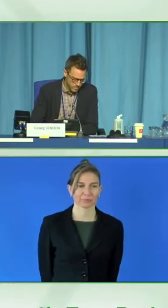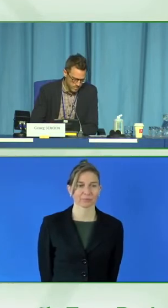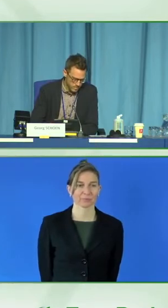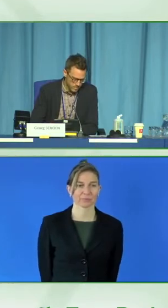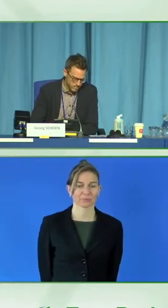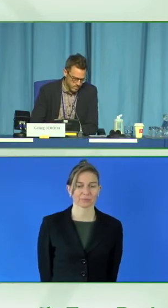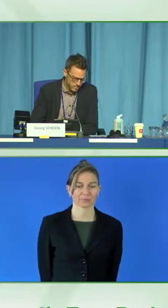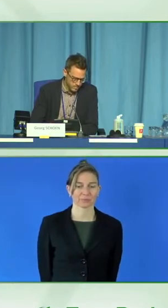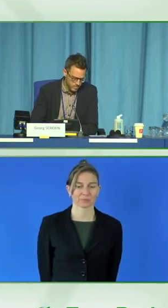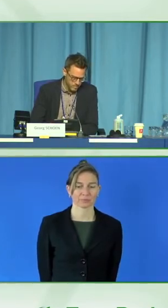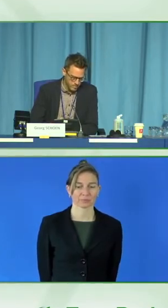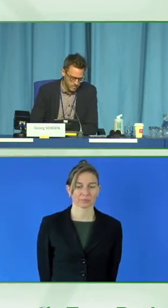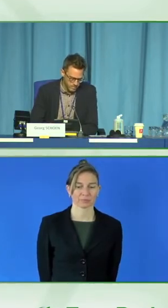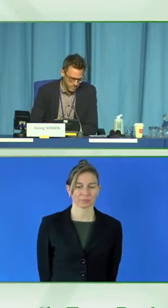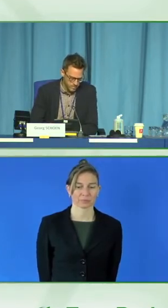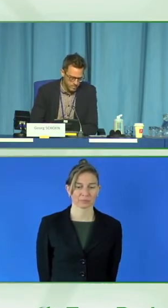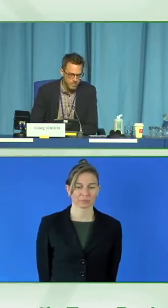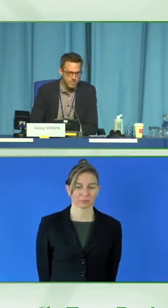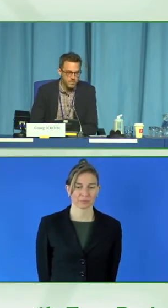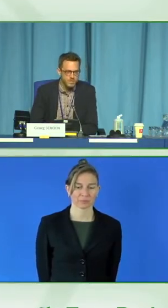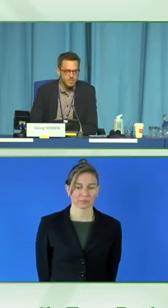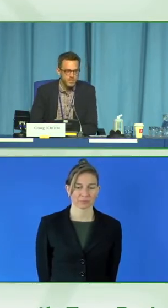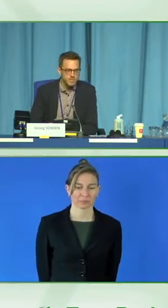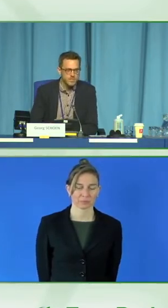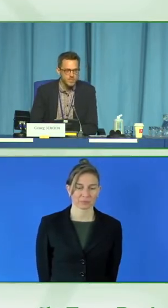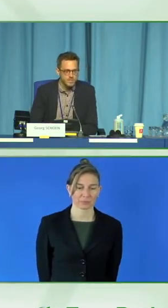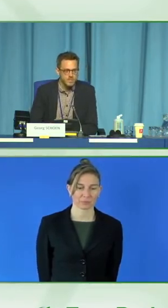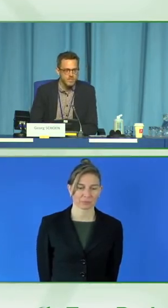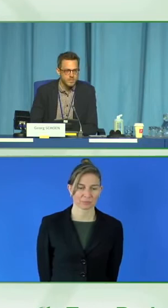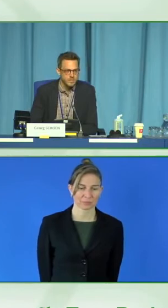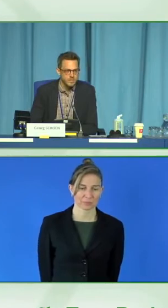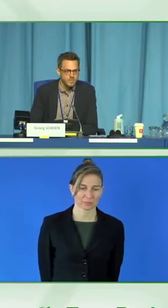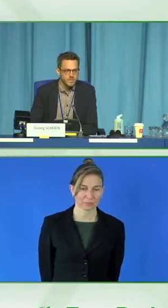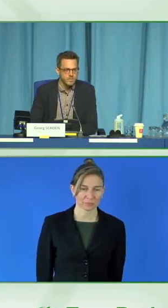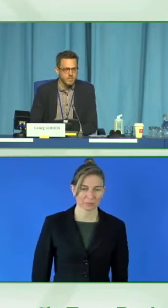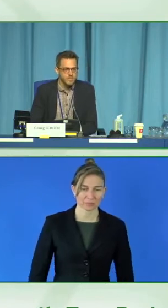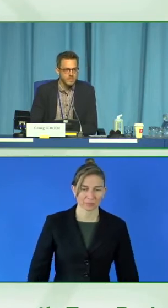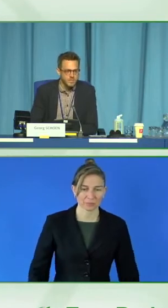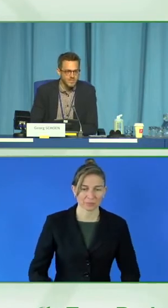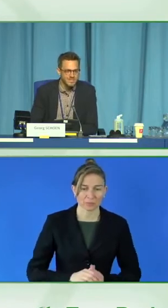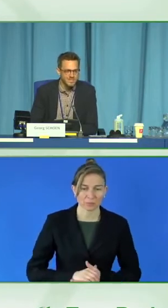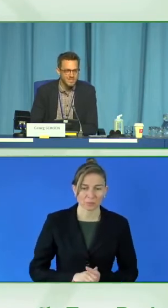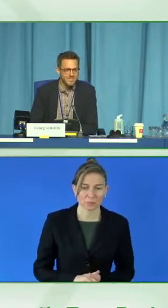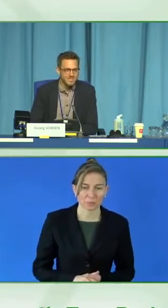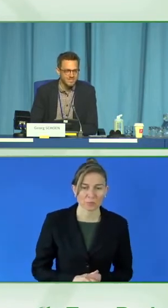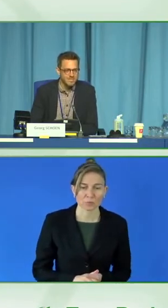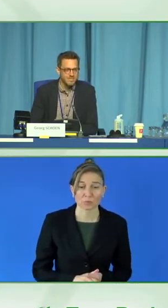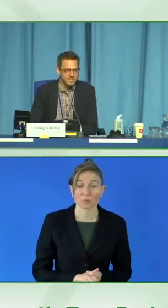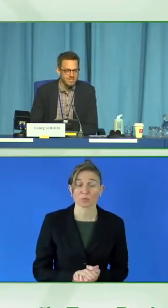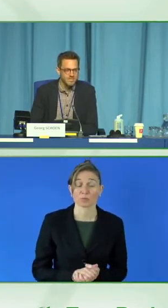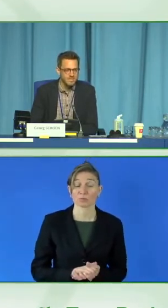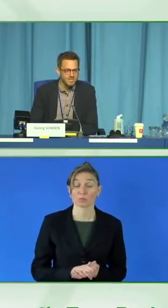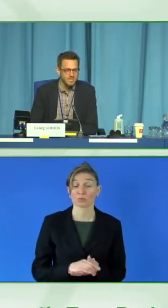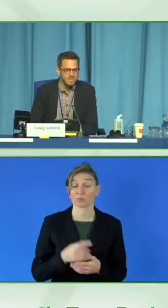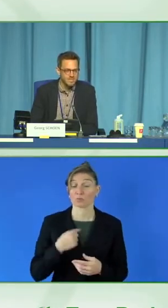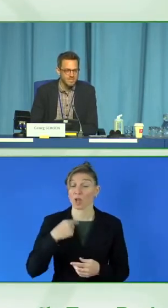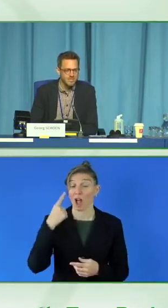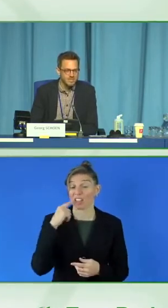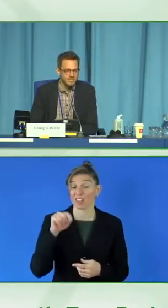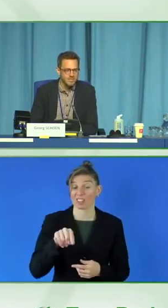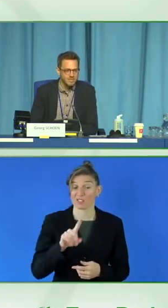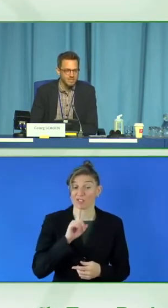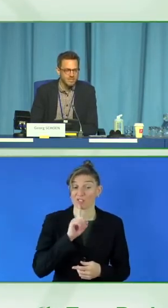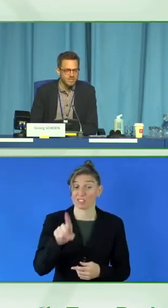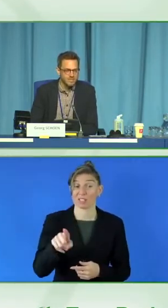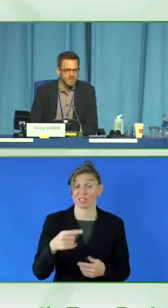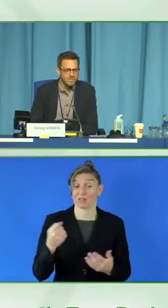one of the things when Meera had initially approached us, I had said this is more than anything else an opportunity for us to learn, because forums like these are just